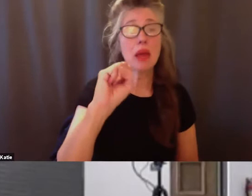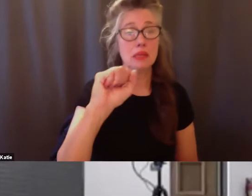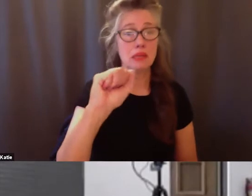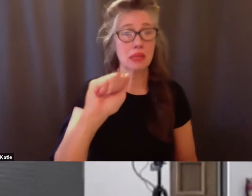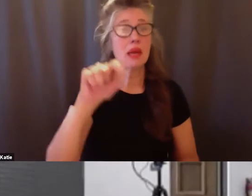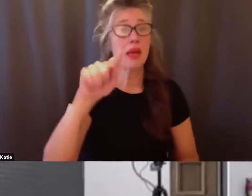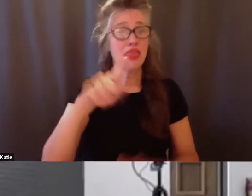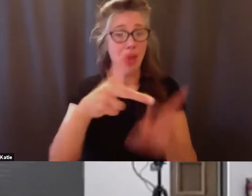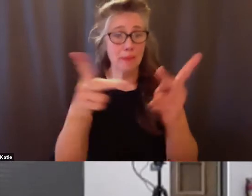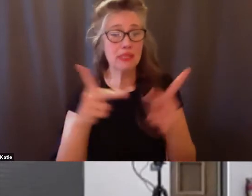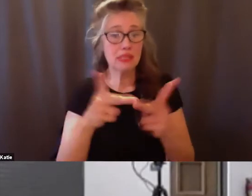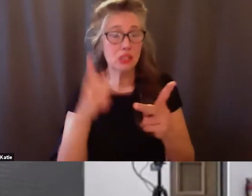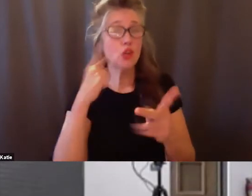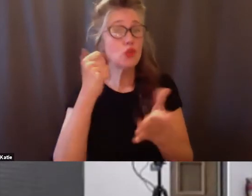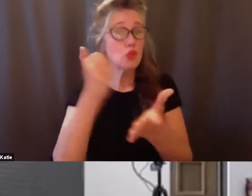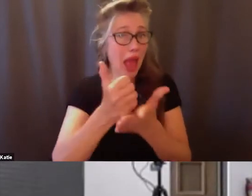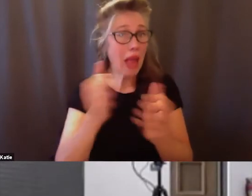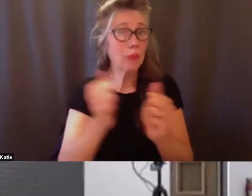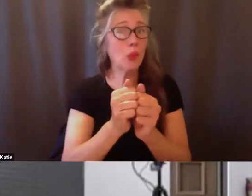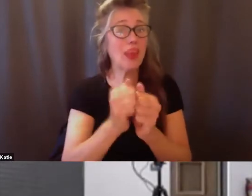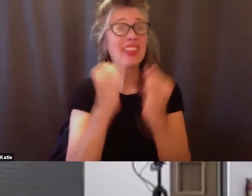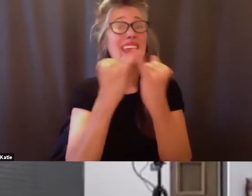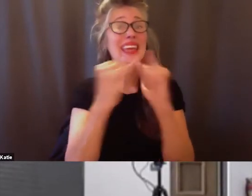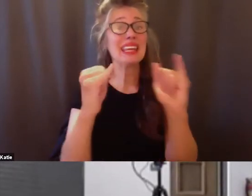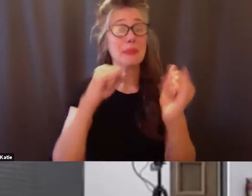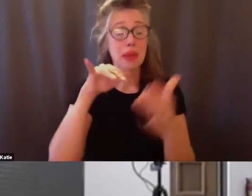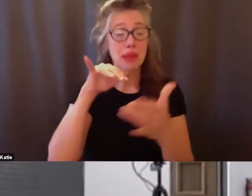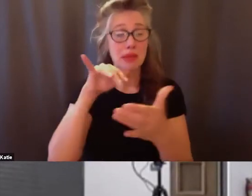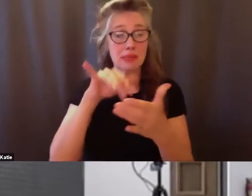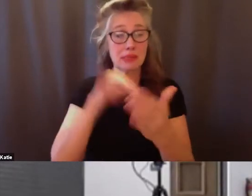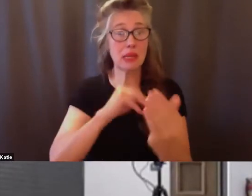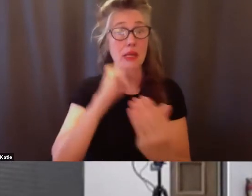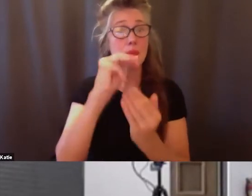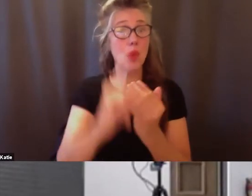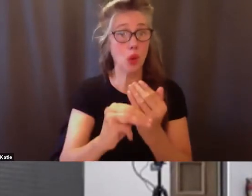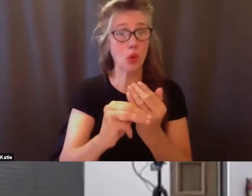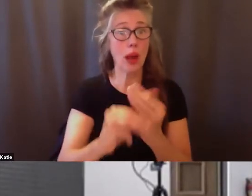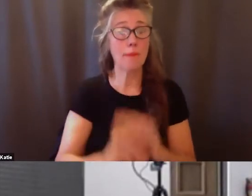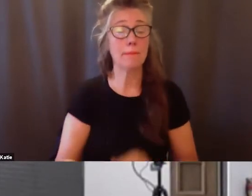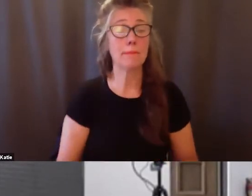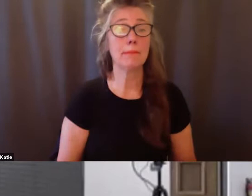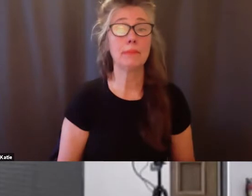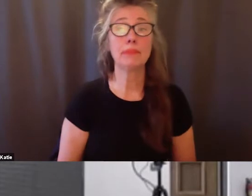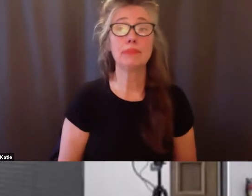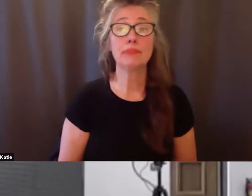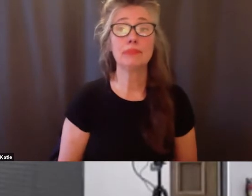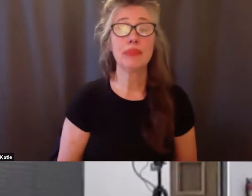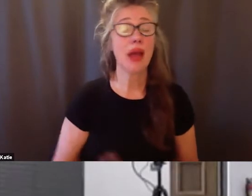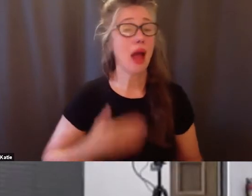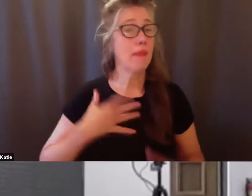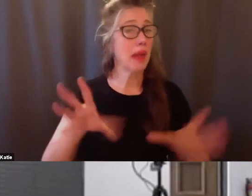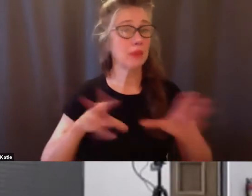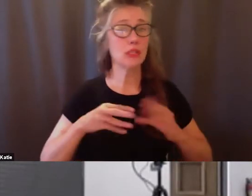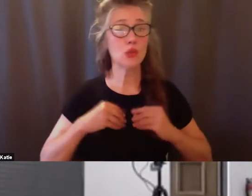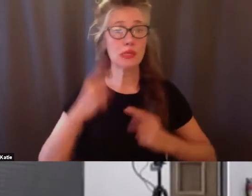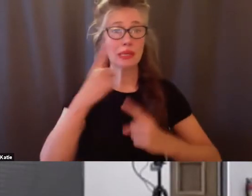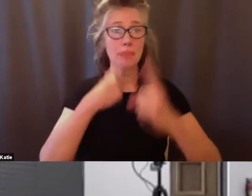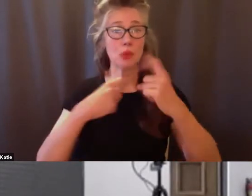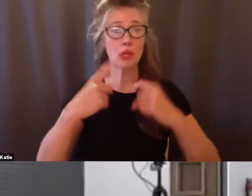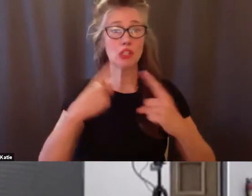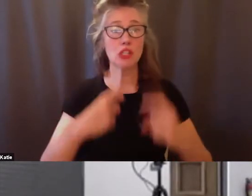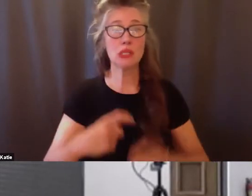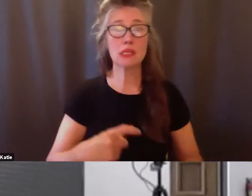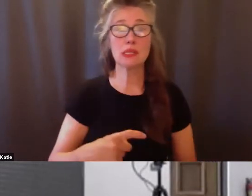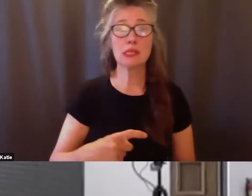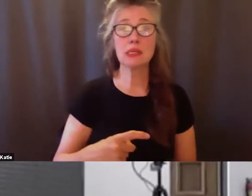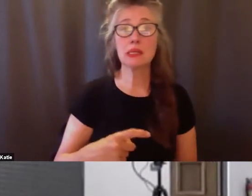program. Happy to take any questions. Thank you. Thank you. Ms. Trujillo, do we have any public comments